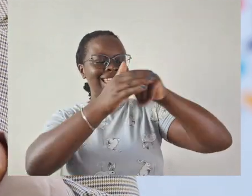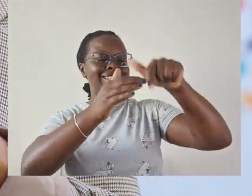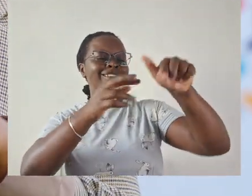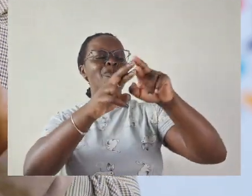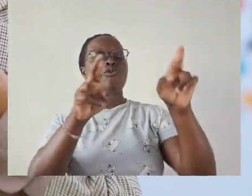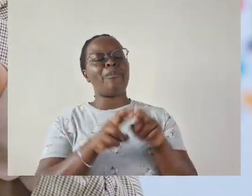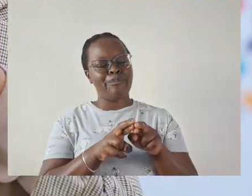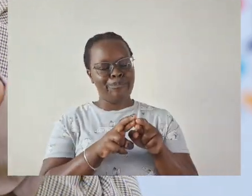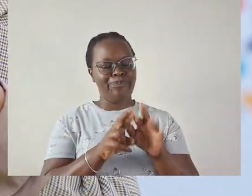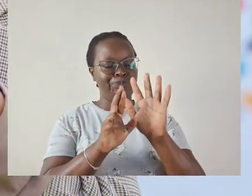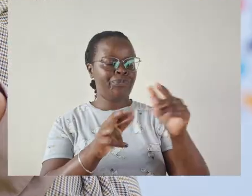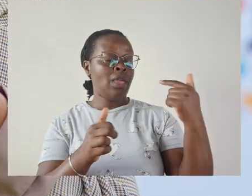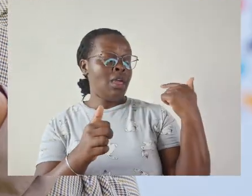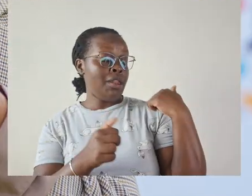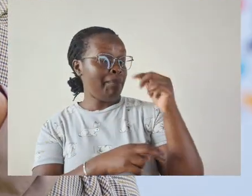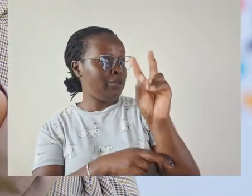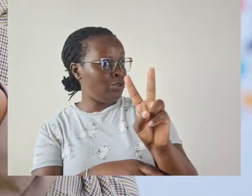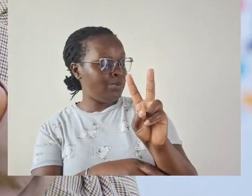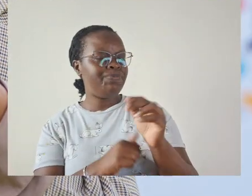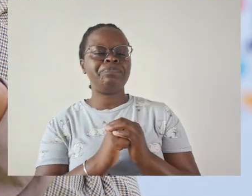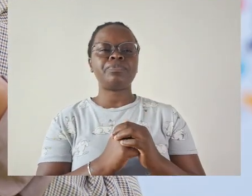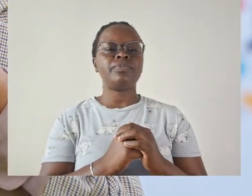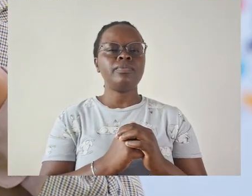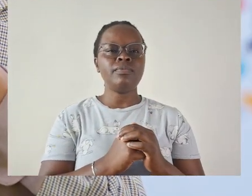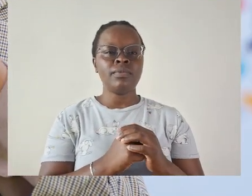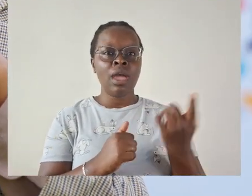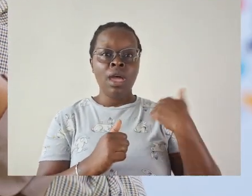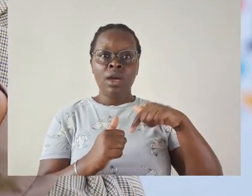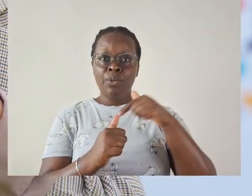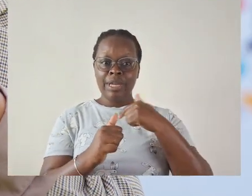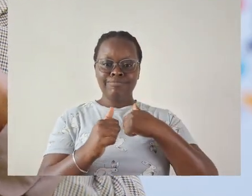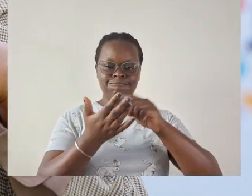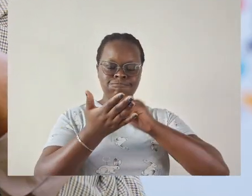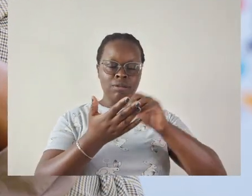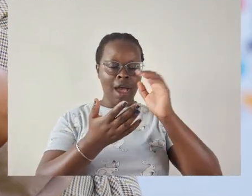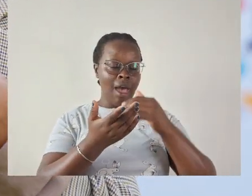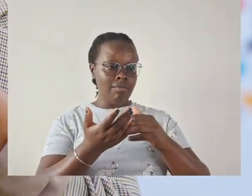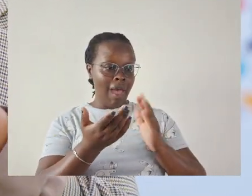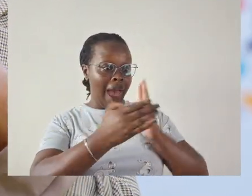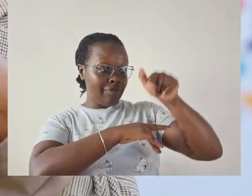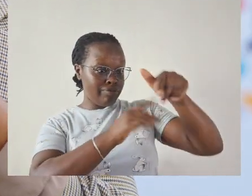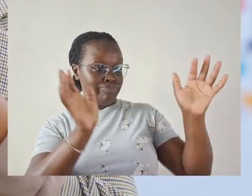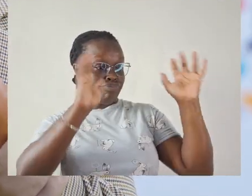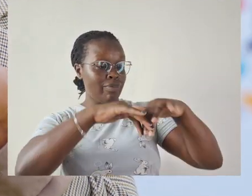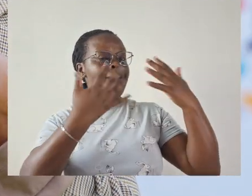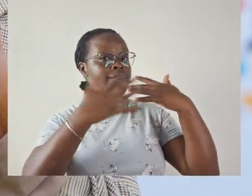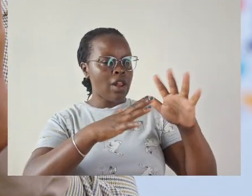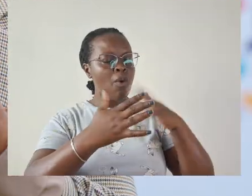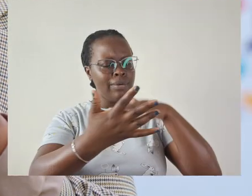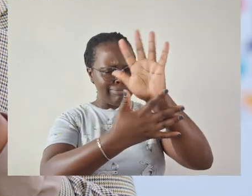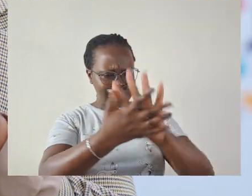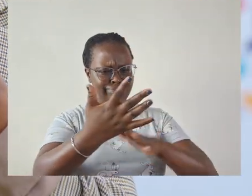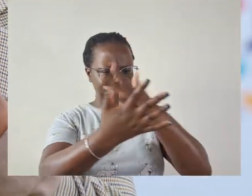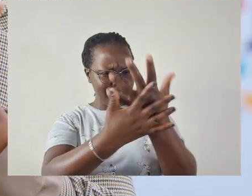children. And then number 2, we are going to write a document that is going to be